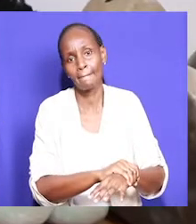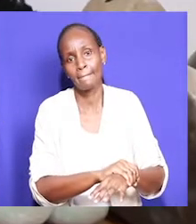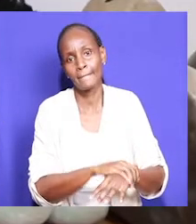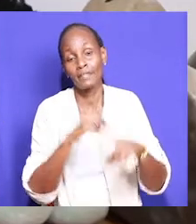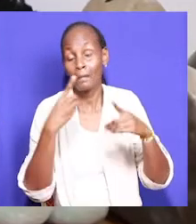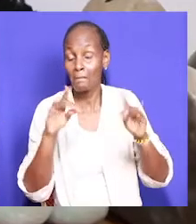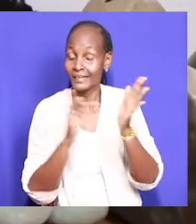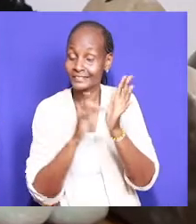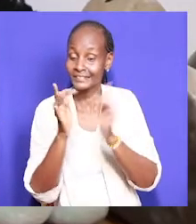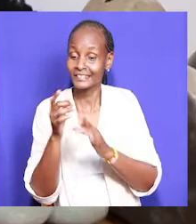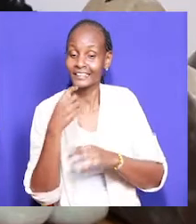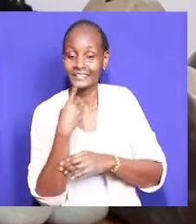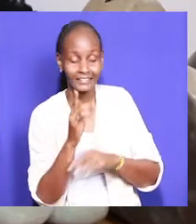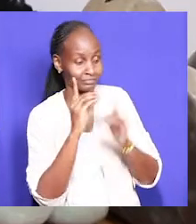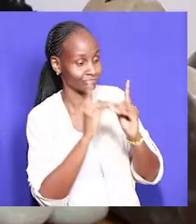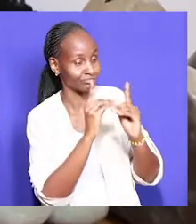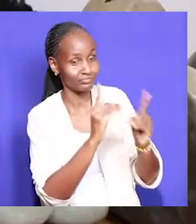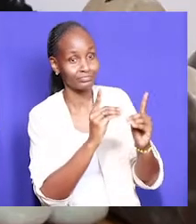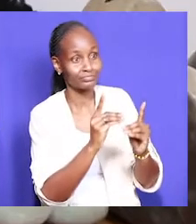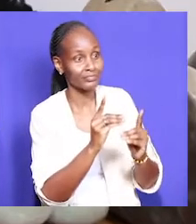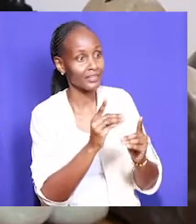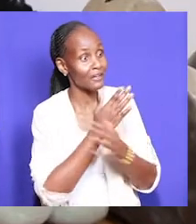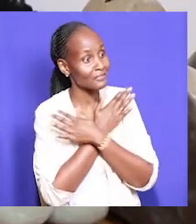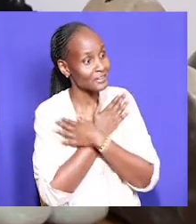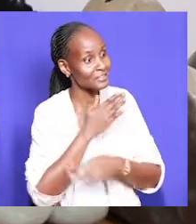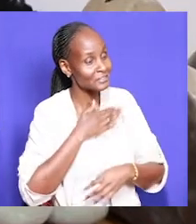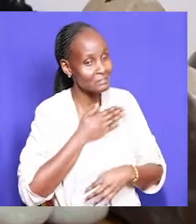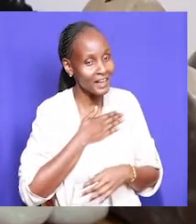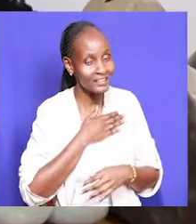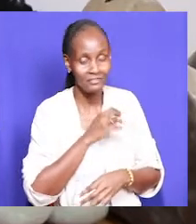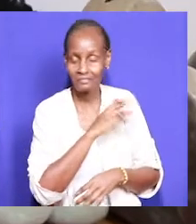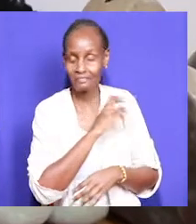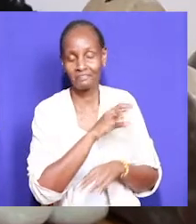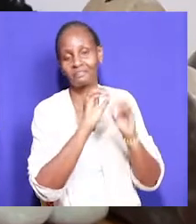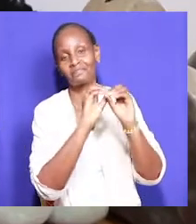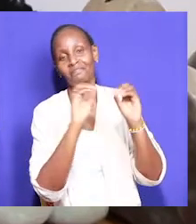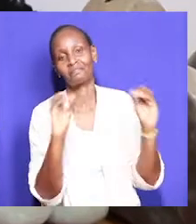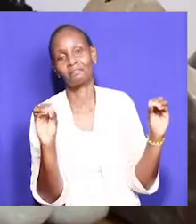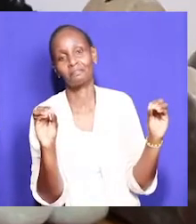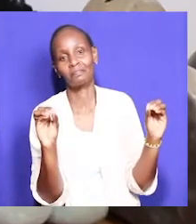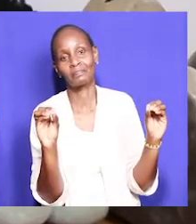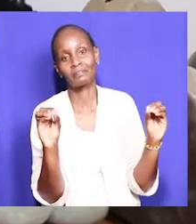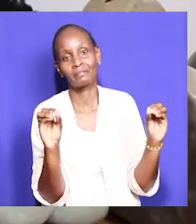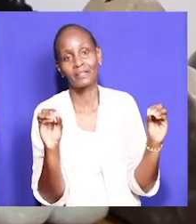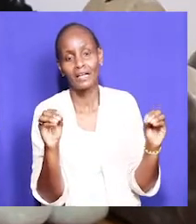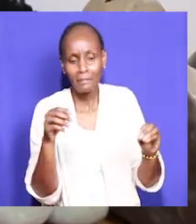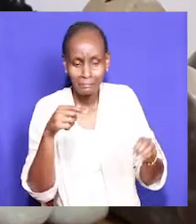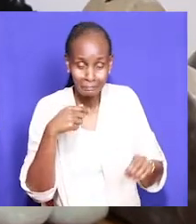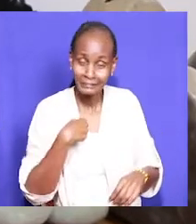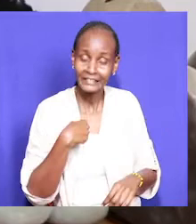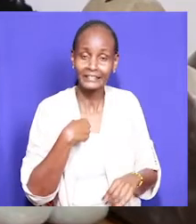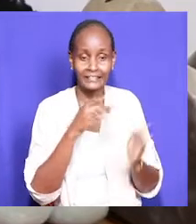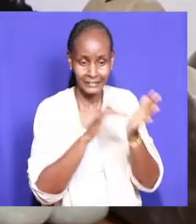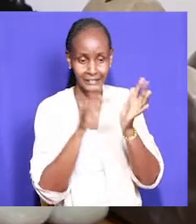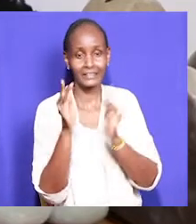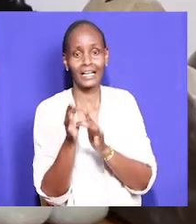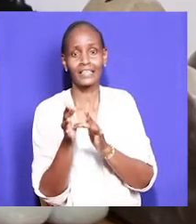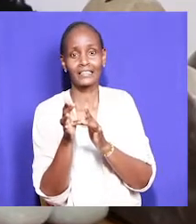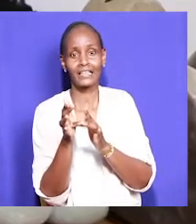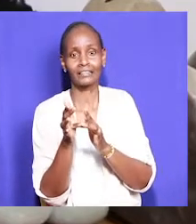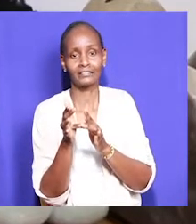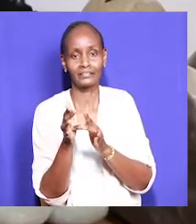But Jesus told them, "Hey, my friends, don't be afraid. It is I. It